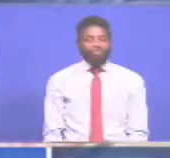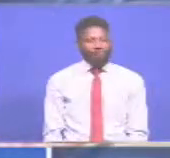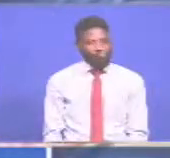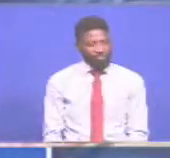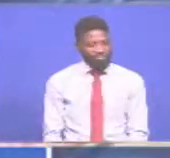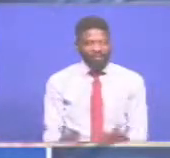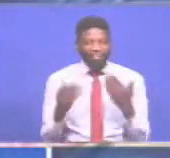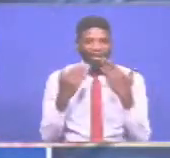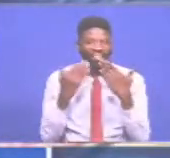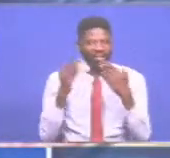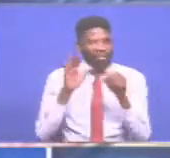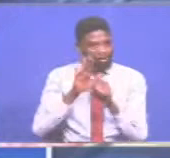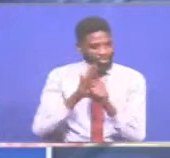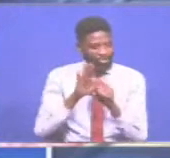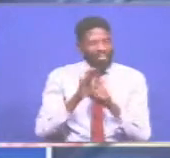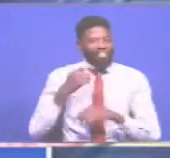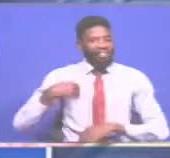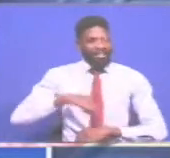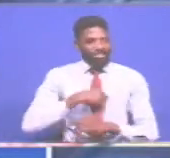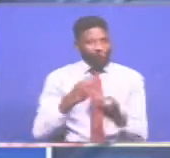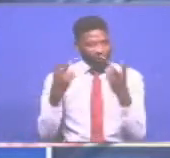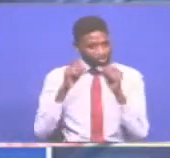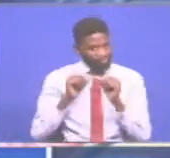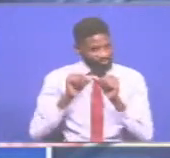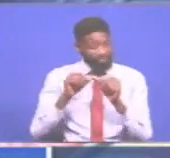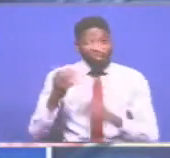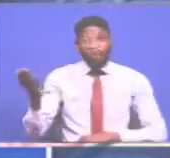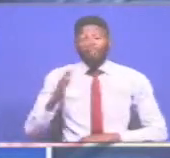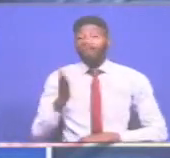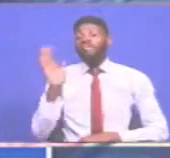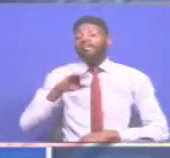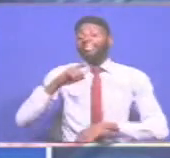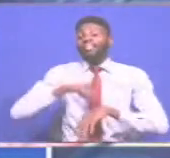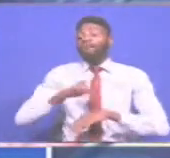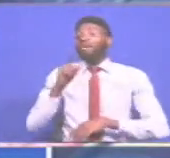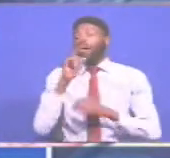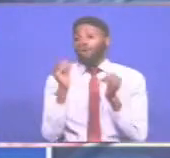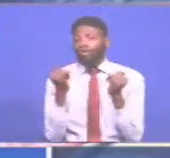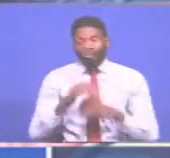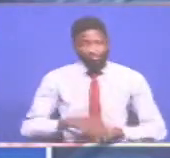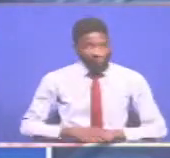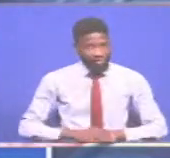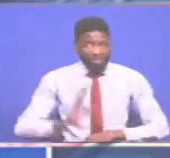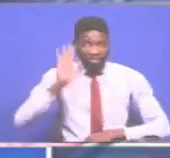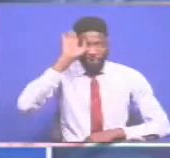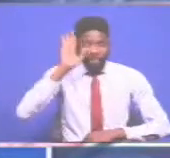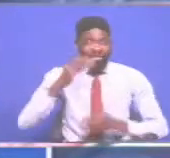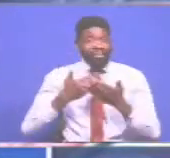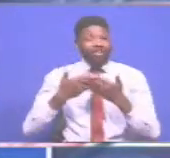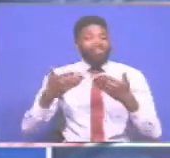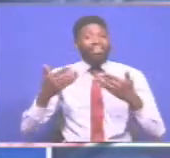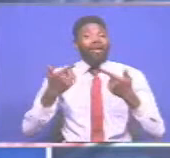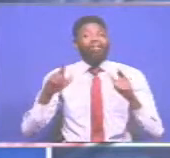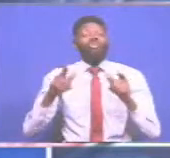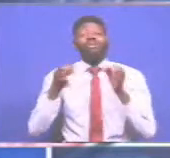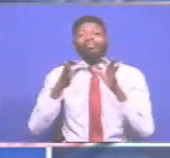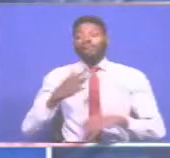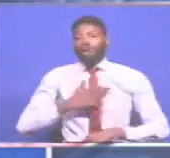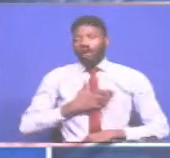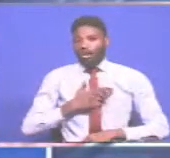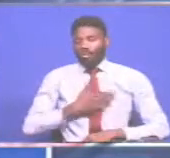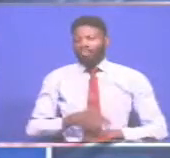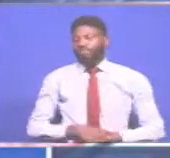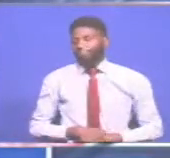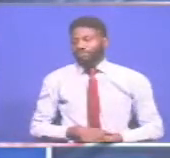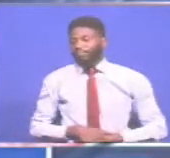Thank you so much for staying with us. Welcome back. You're watching Lunchtime News. Byron Abule is our sign language interpreter. Blasts